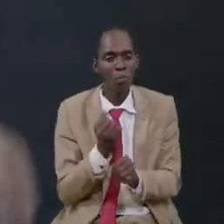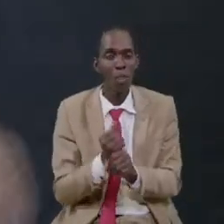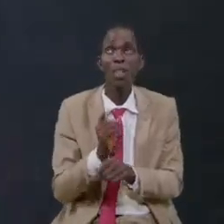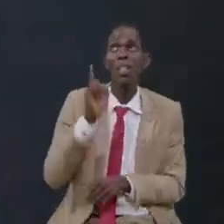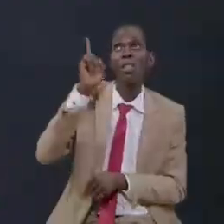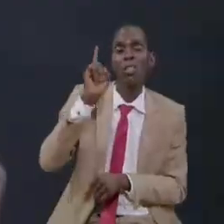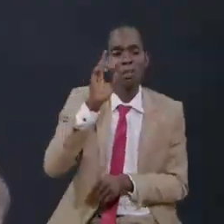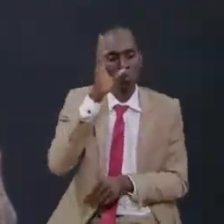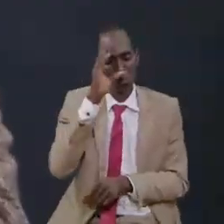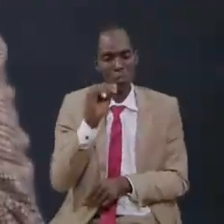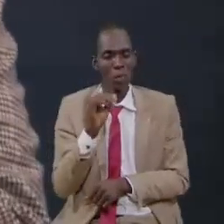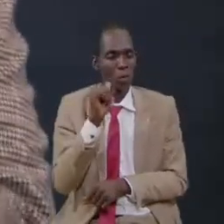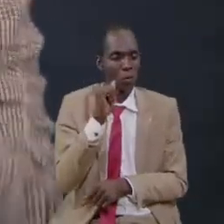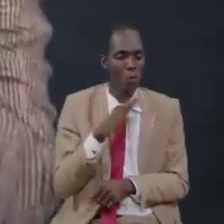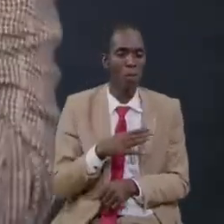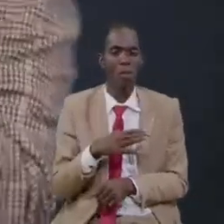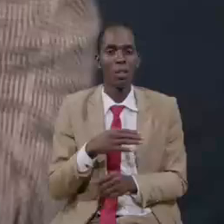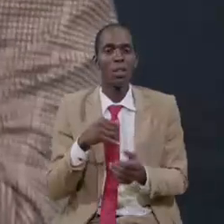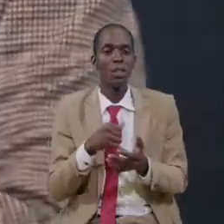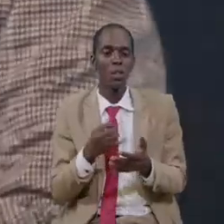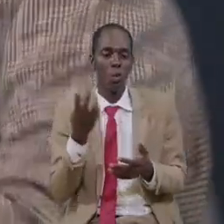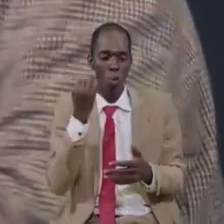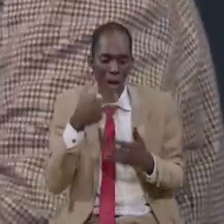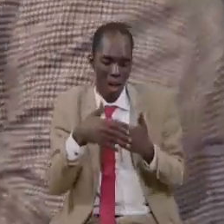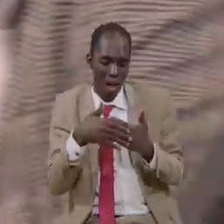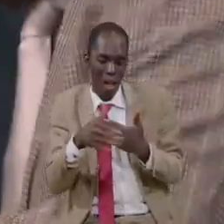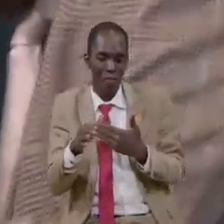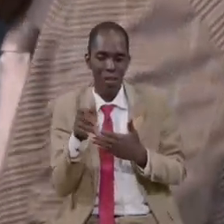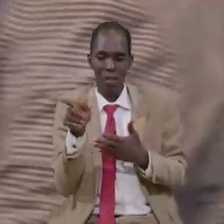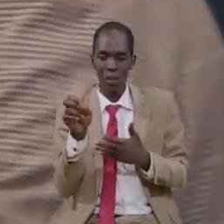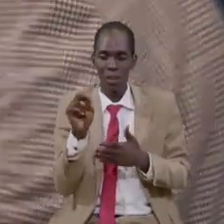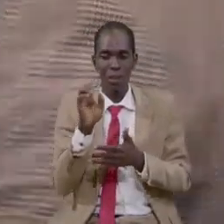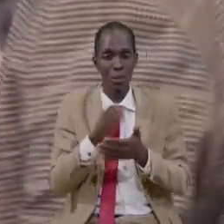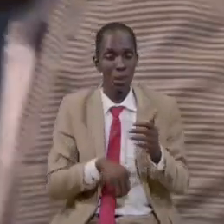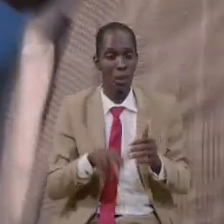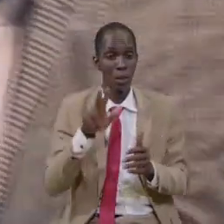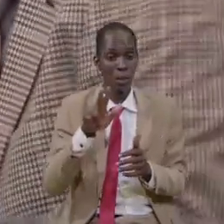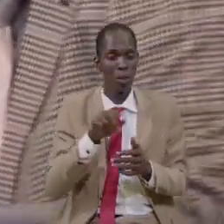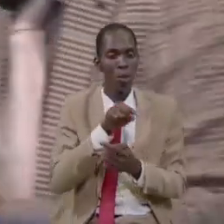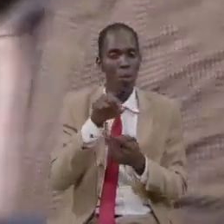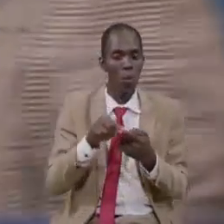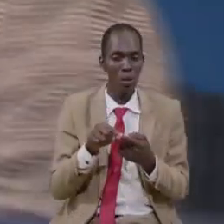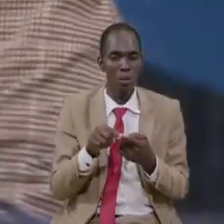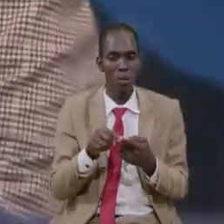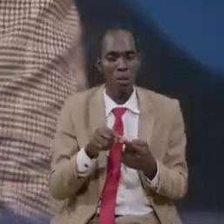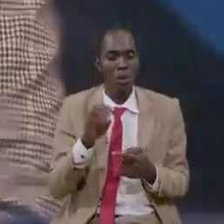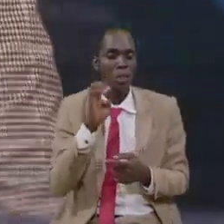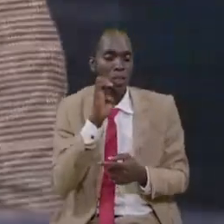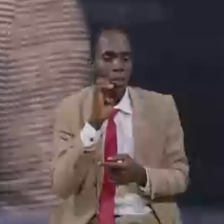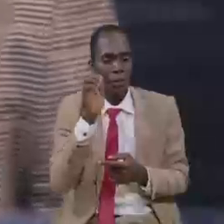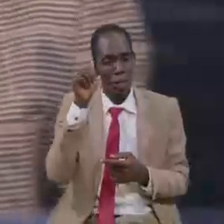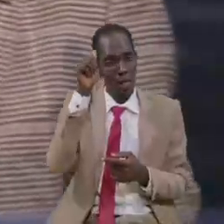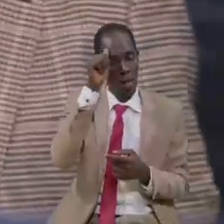of them. It was after chapter 3 when Eve And Adam ate